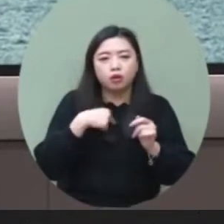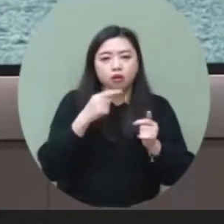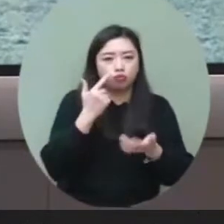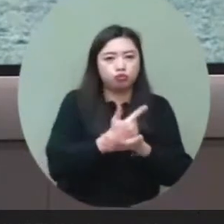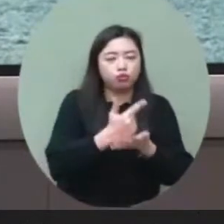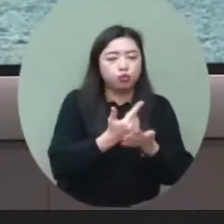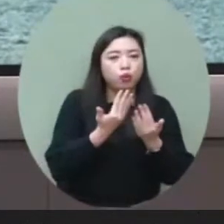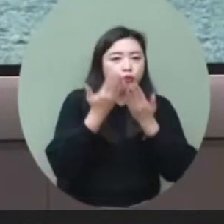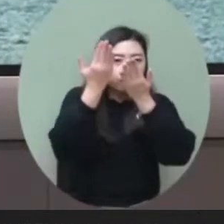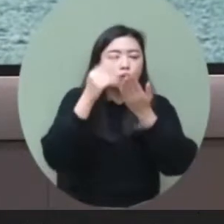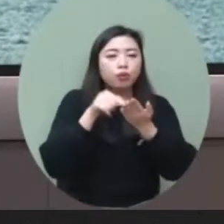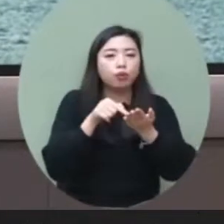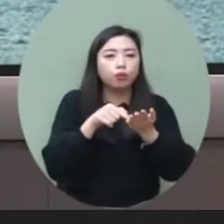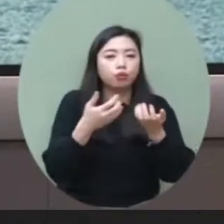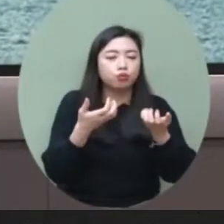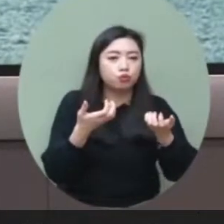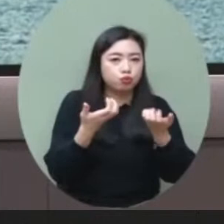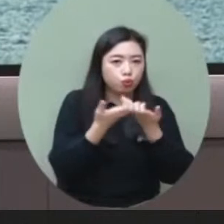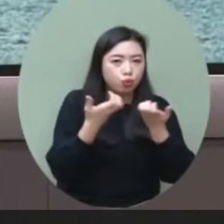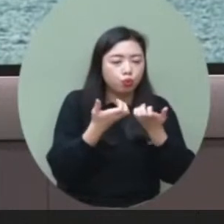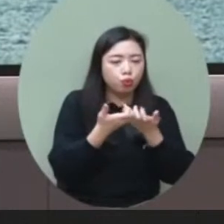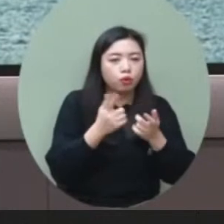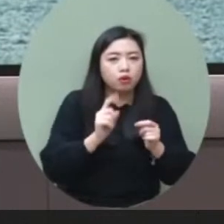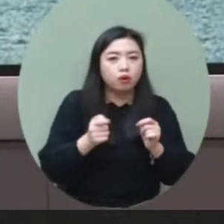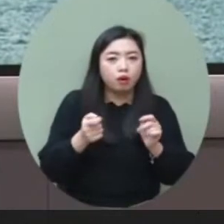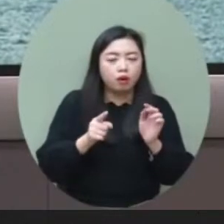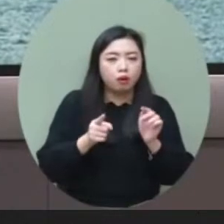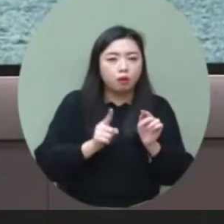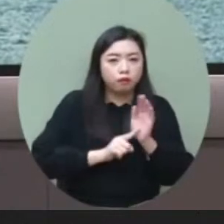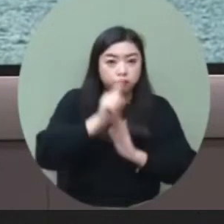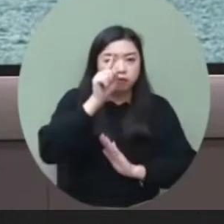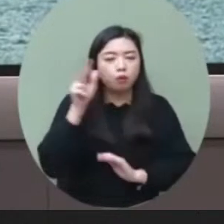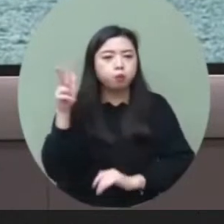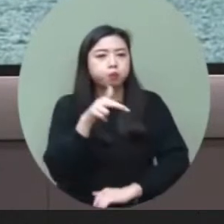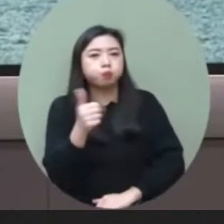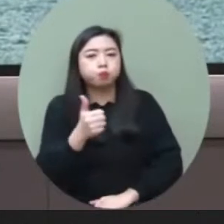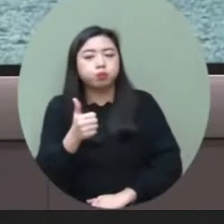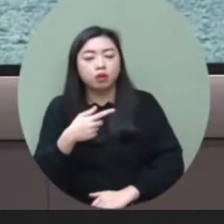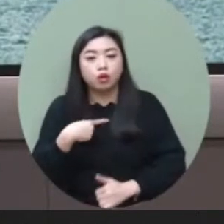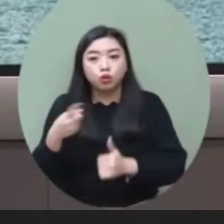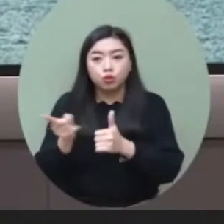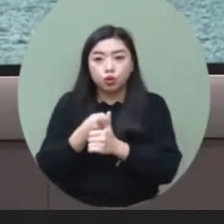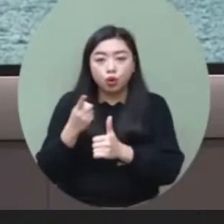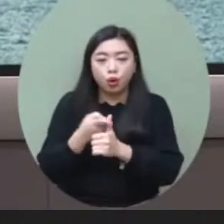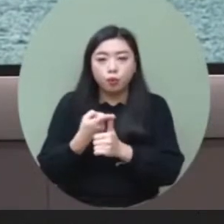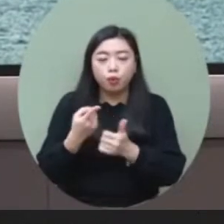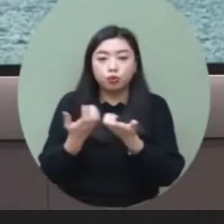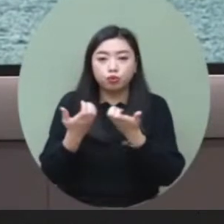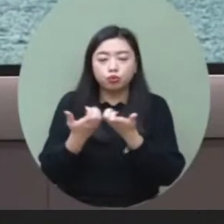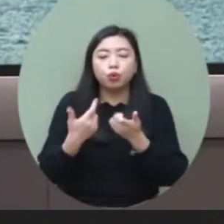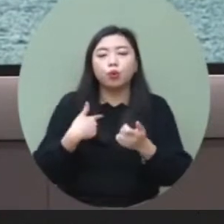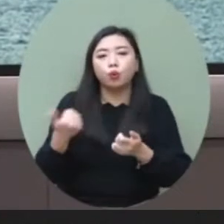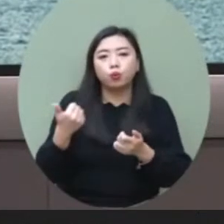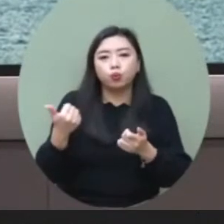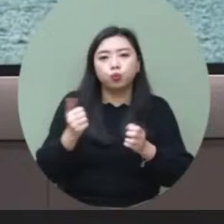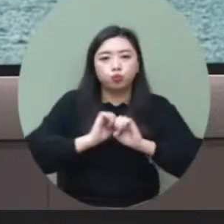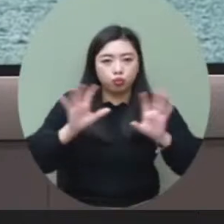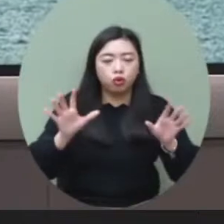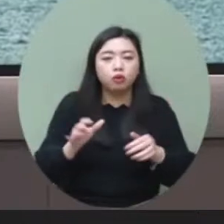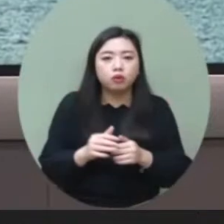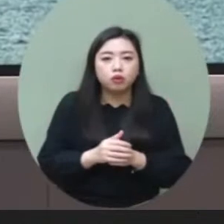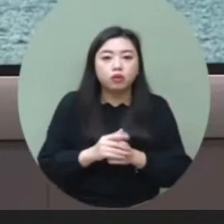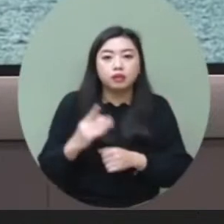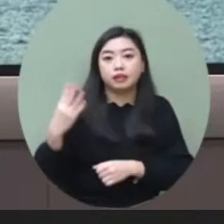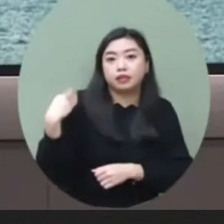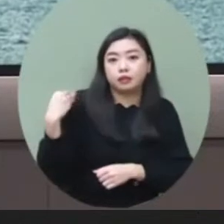not trying to hide the number of preliminary positive cases, but we believe that the number of reported cases could better reflect the trend. And